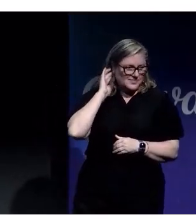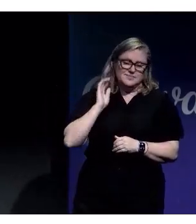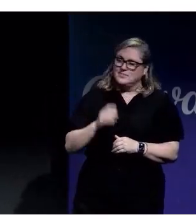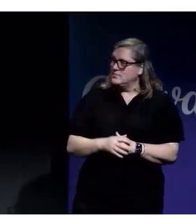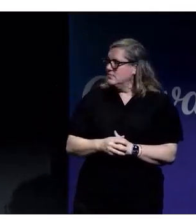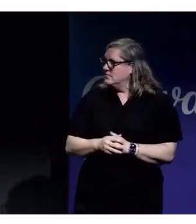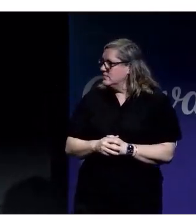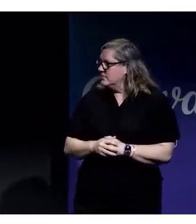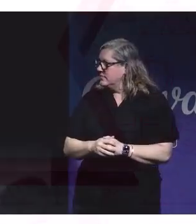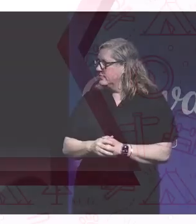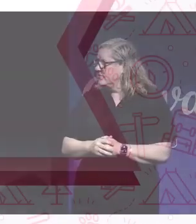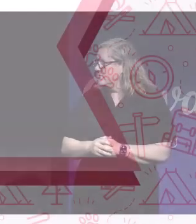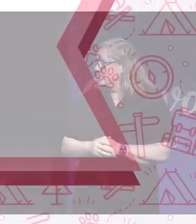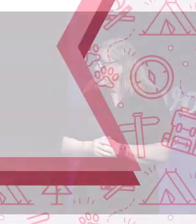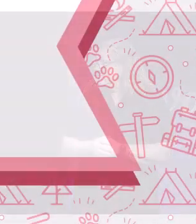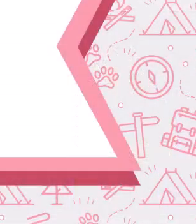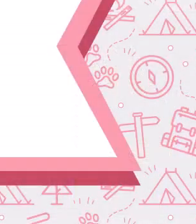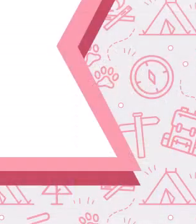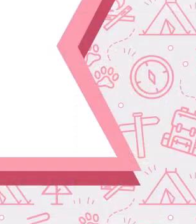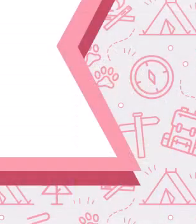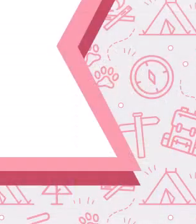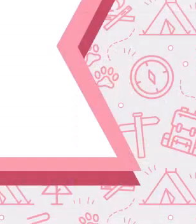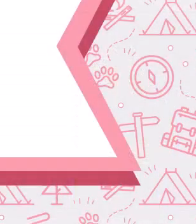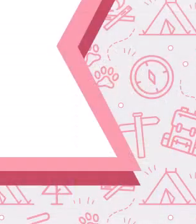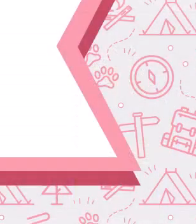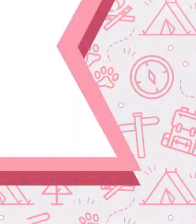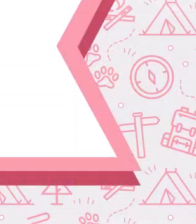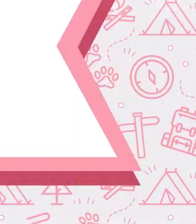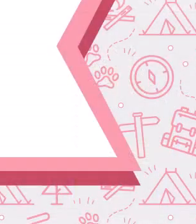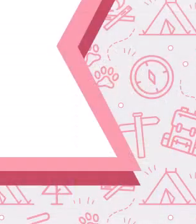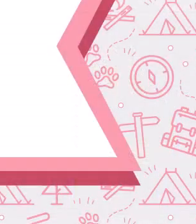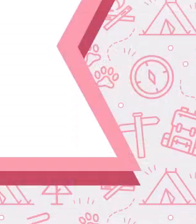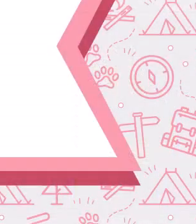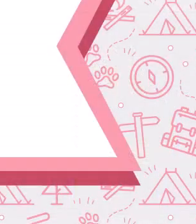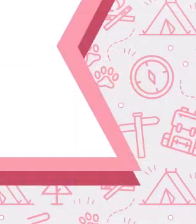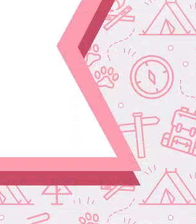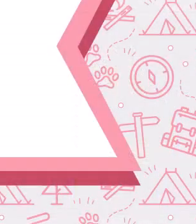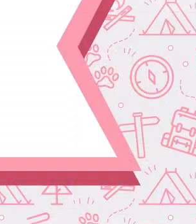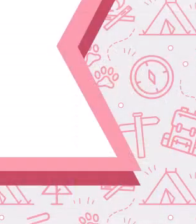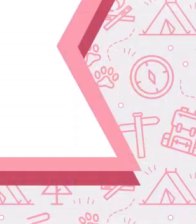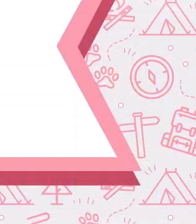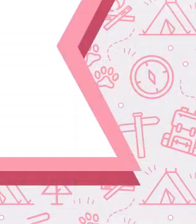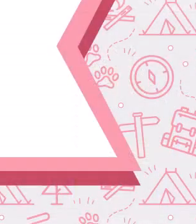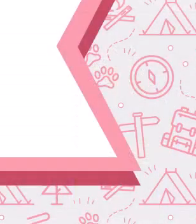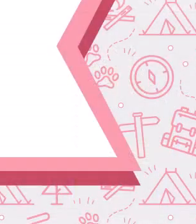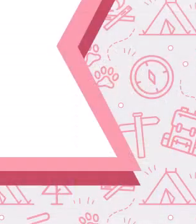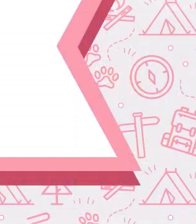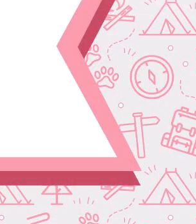AliCamp 2024.